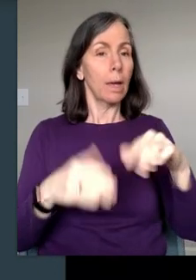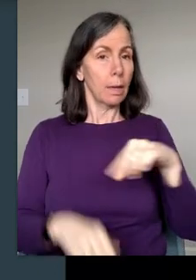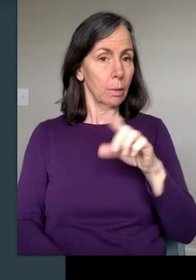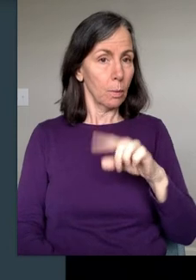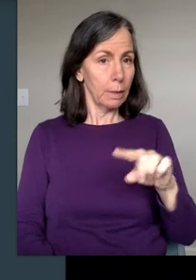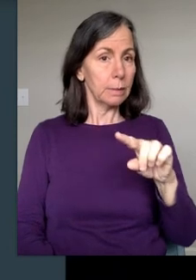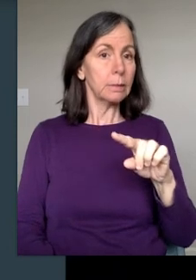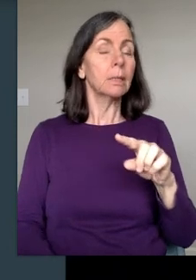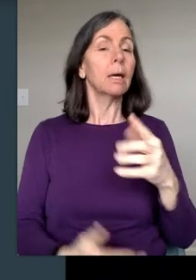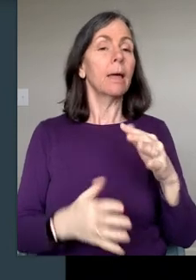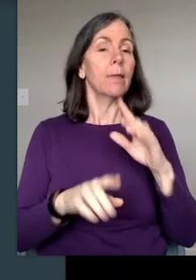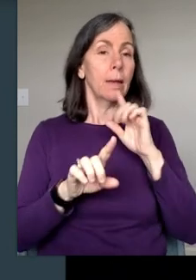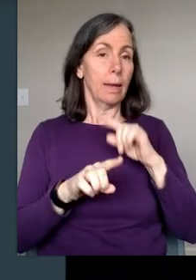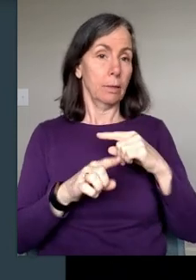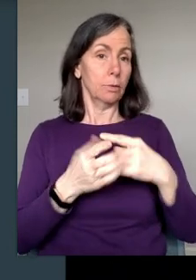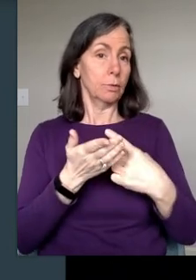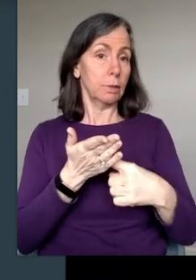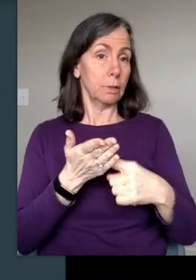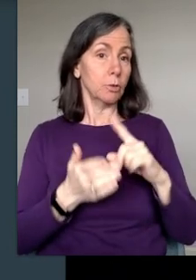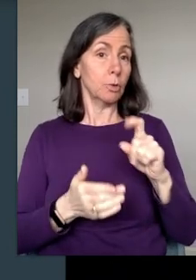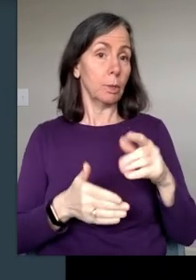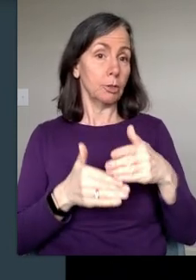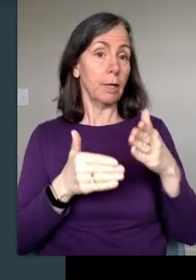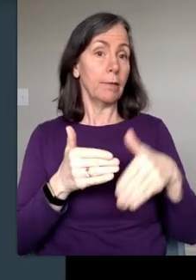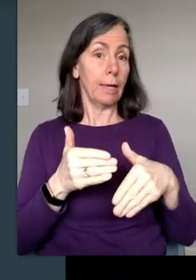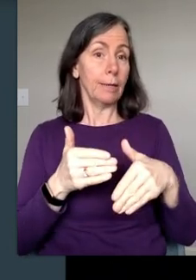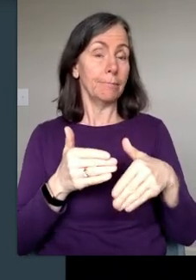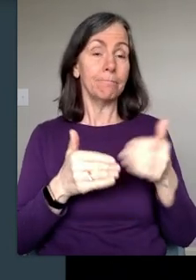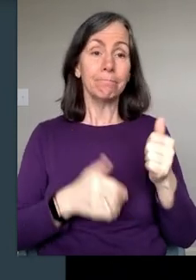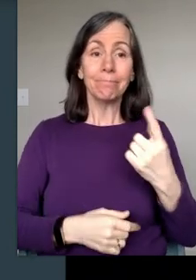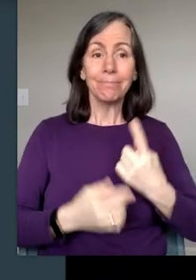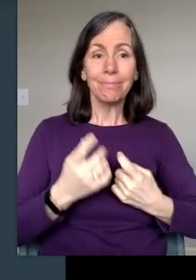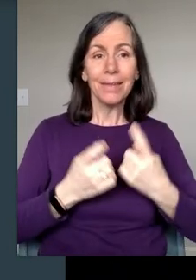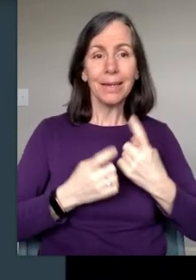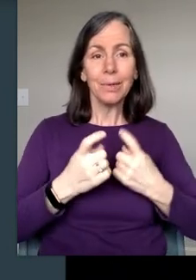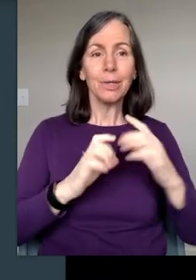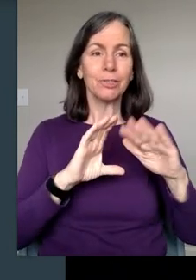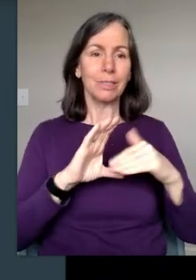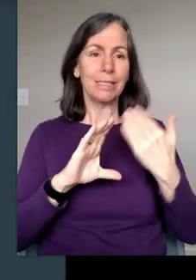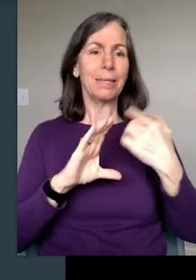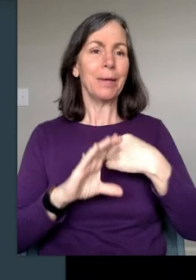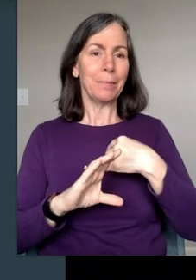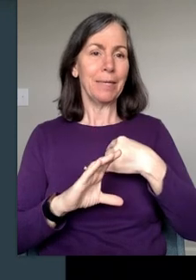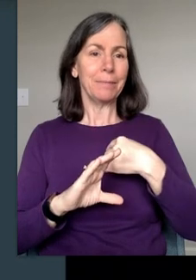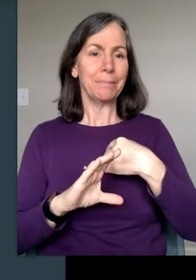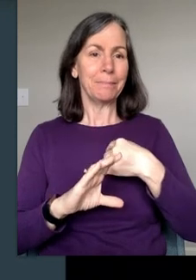discussion question at the end. Any questions? Send me an email.